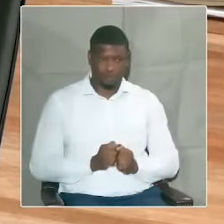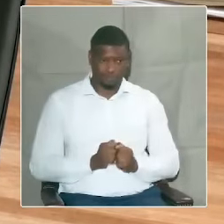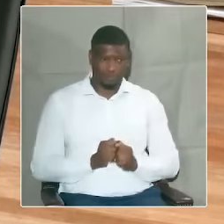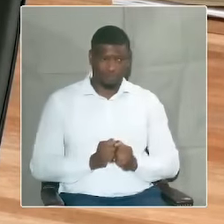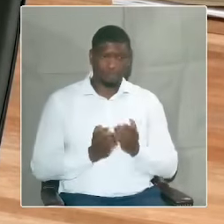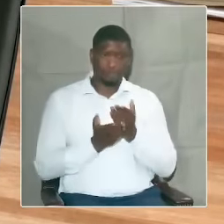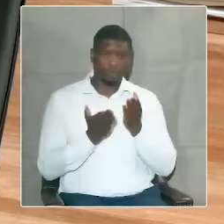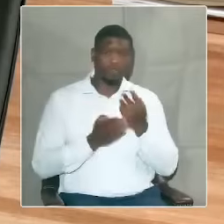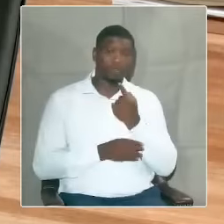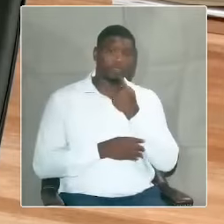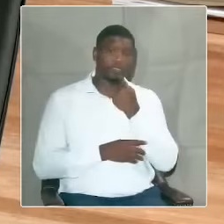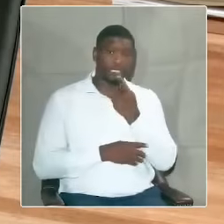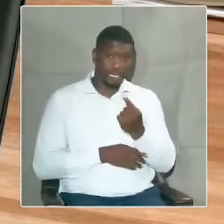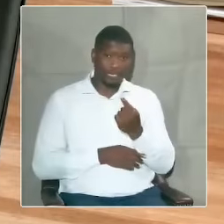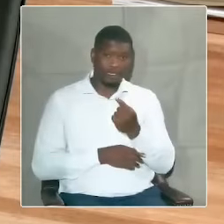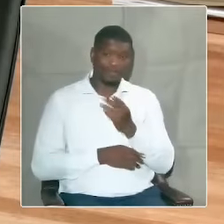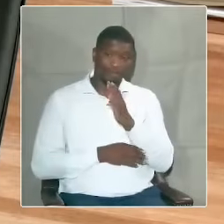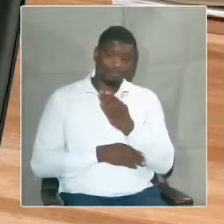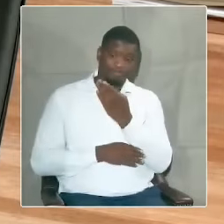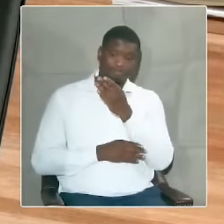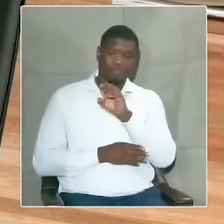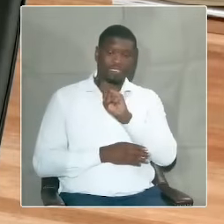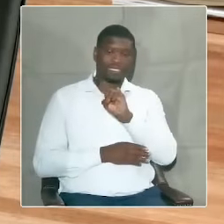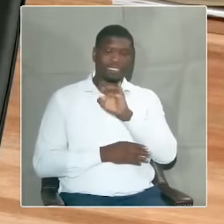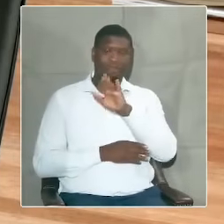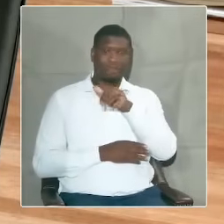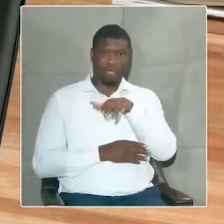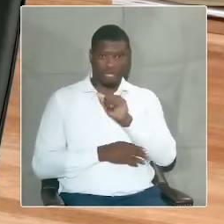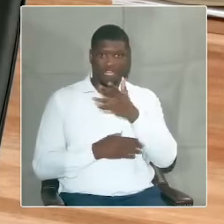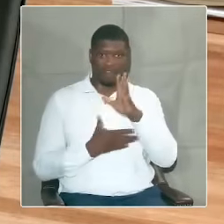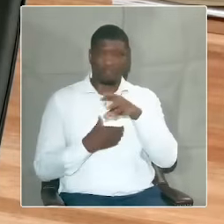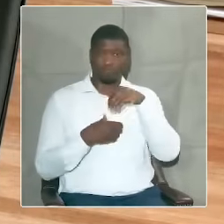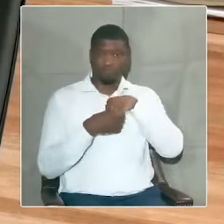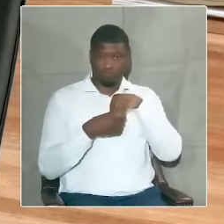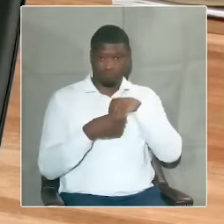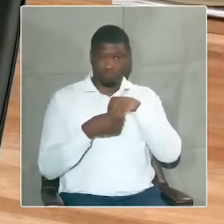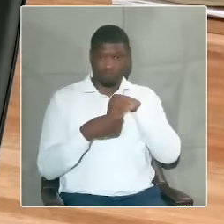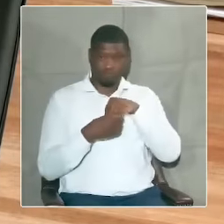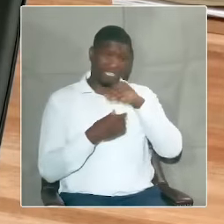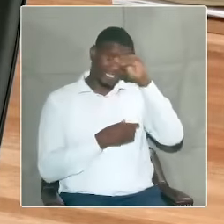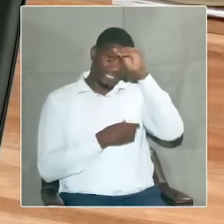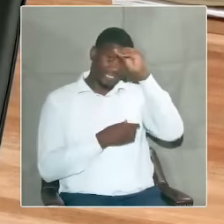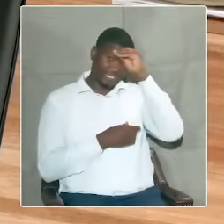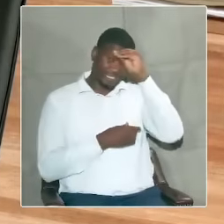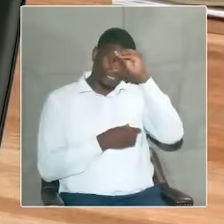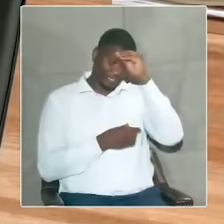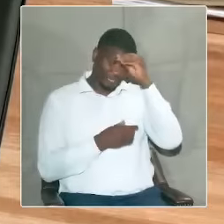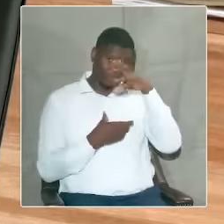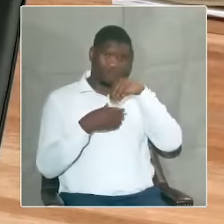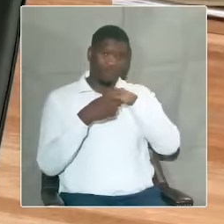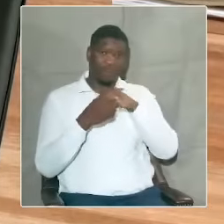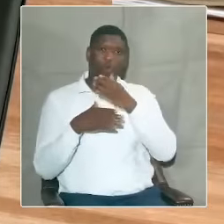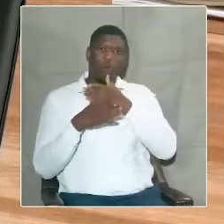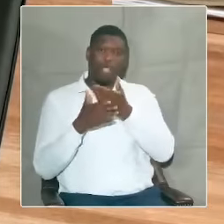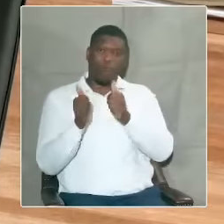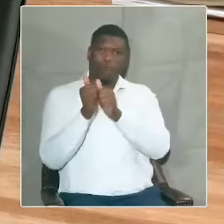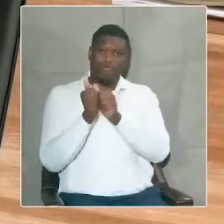You say Lieutenant General Sibia was included as one of the senior SAPS officers involved with criminal